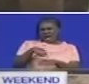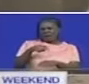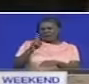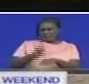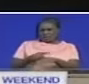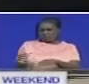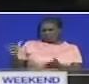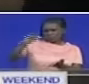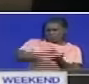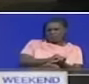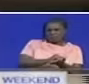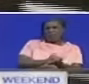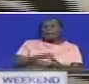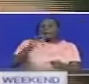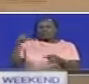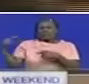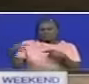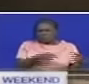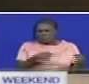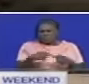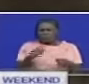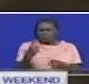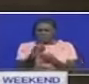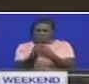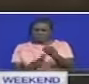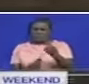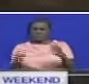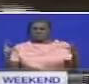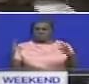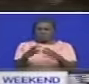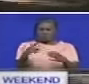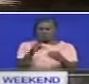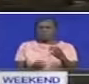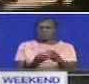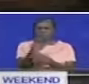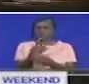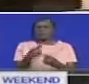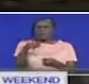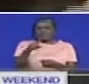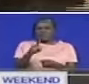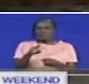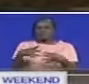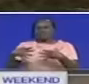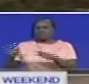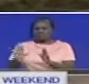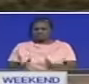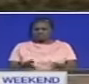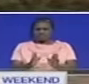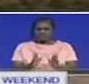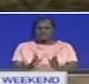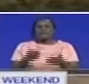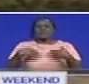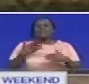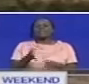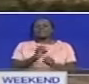Moyale. The animosity between the communities extends beyond burnt residential houses and deserted streets. It manifests